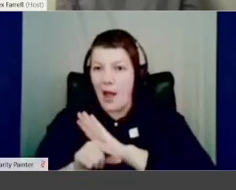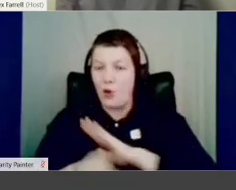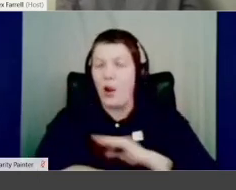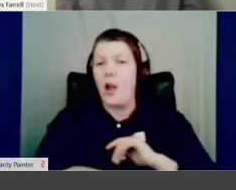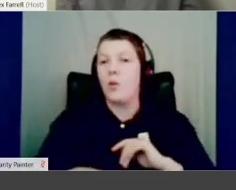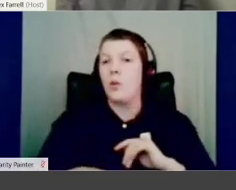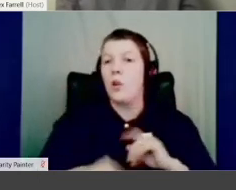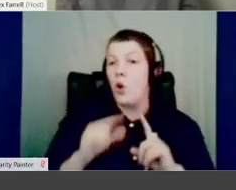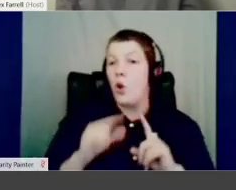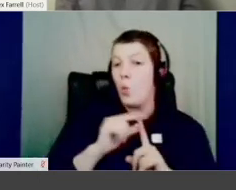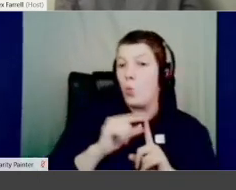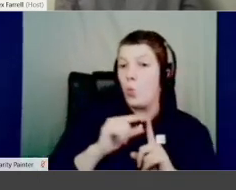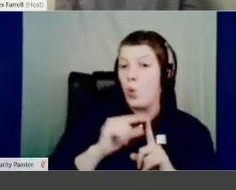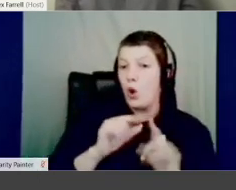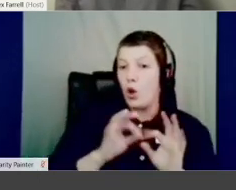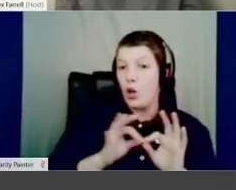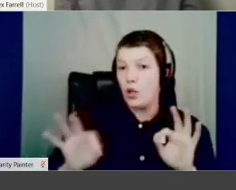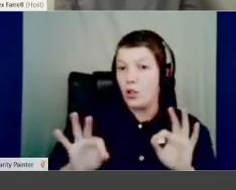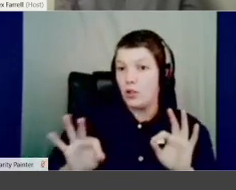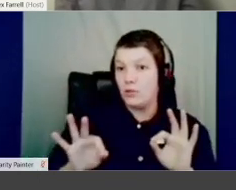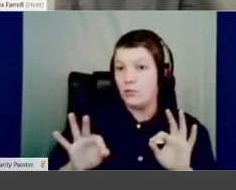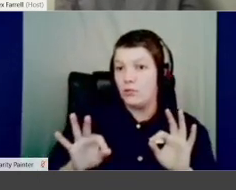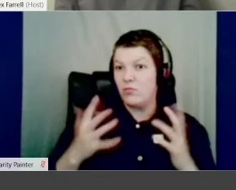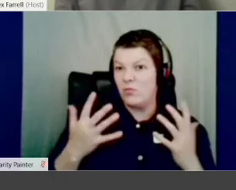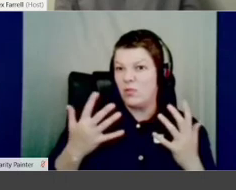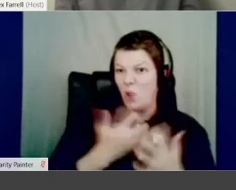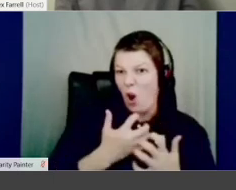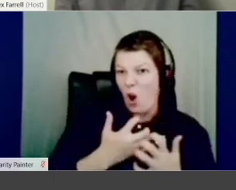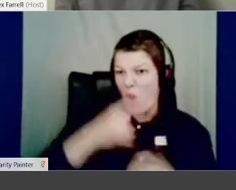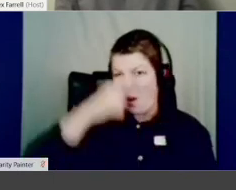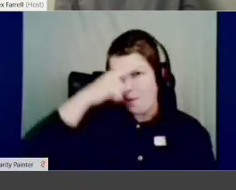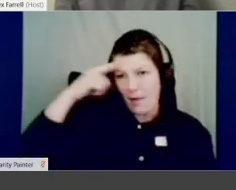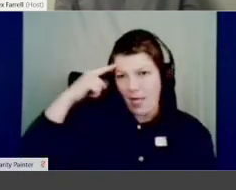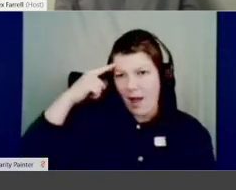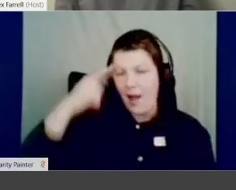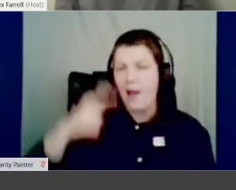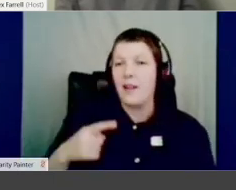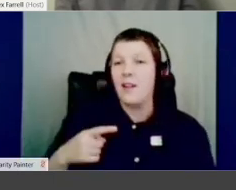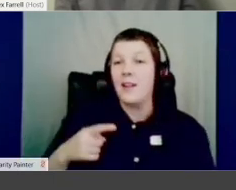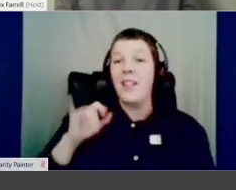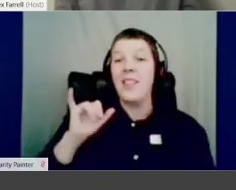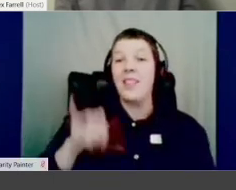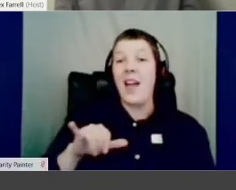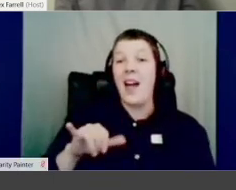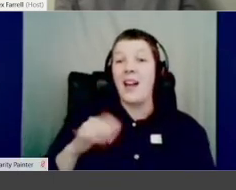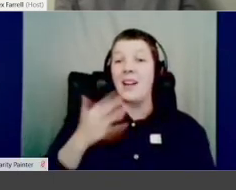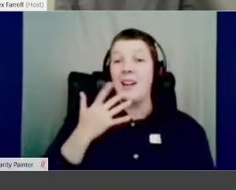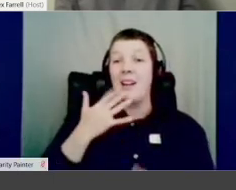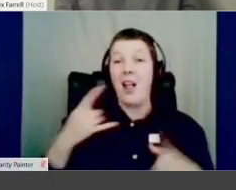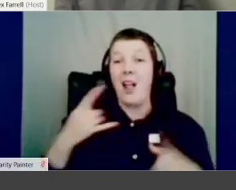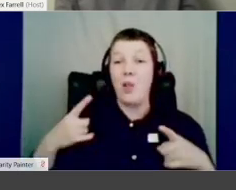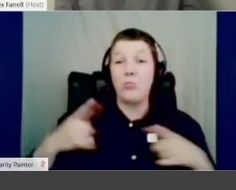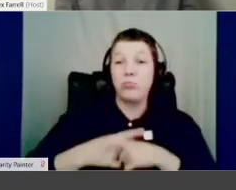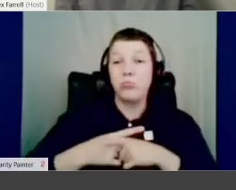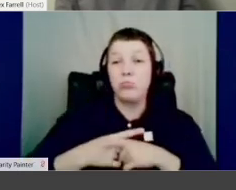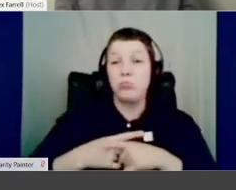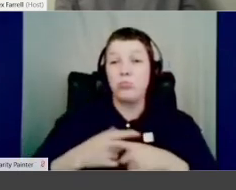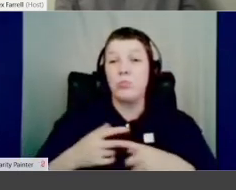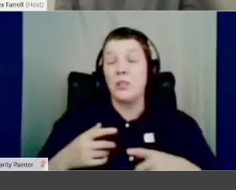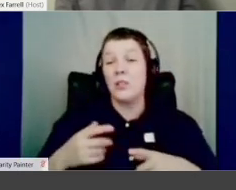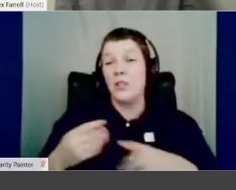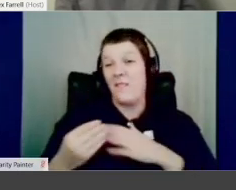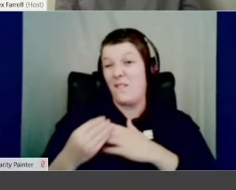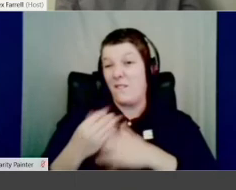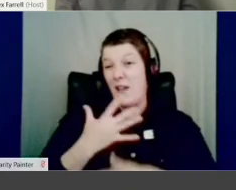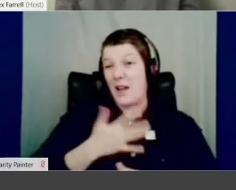like me who has is light sensitive and gets headaches. And so, no, but eventually